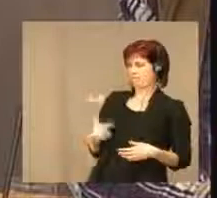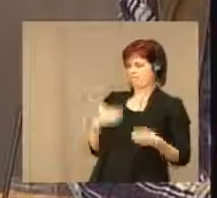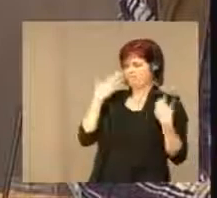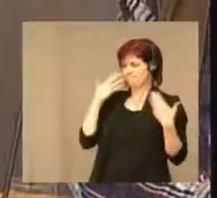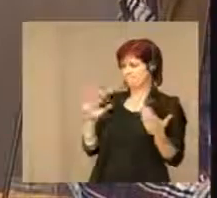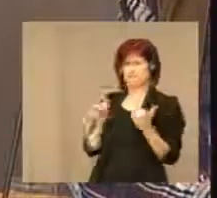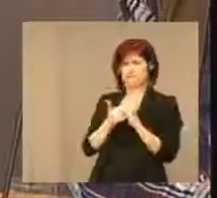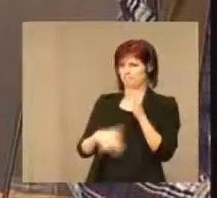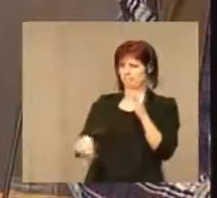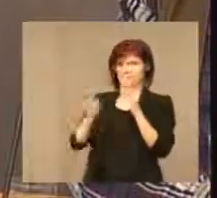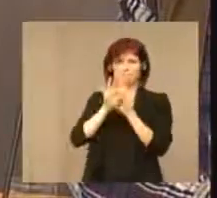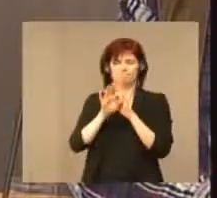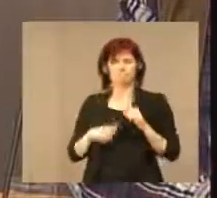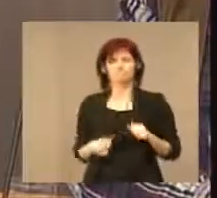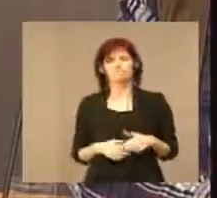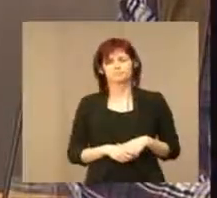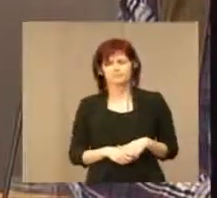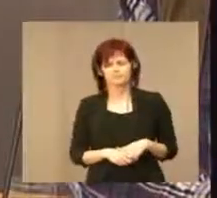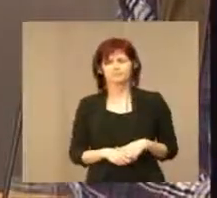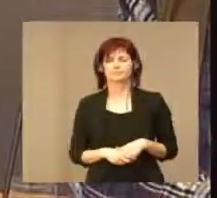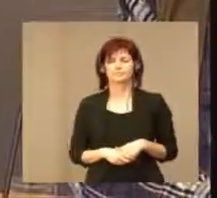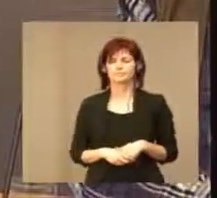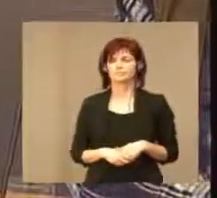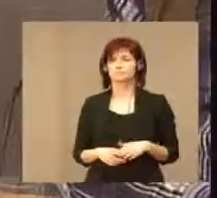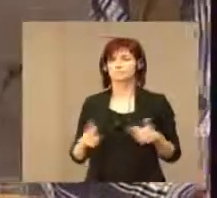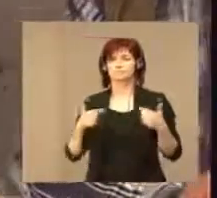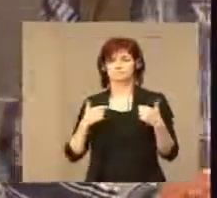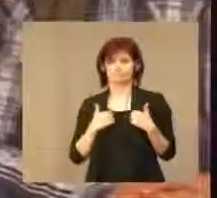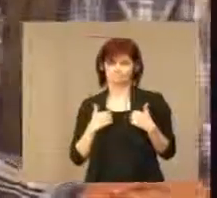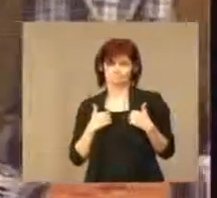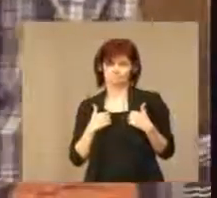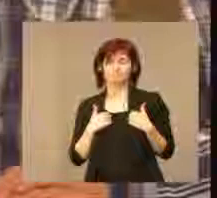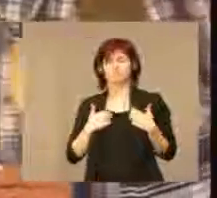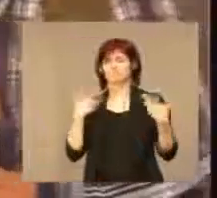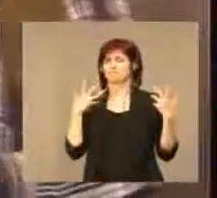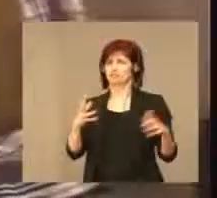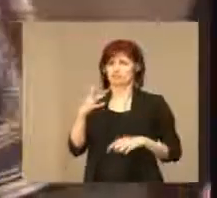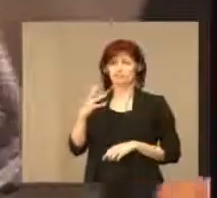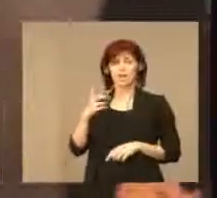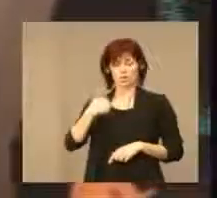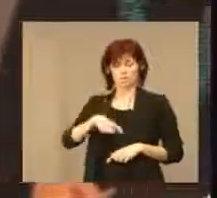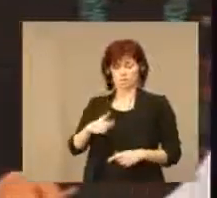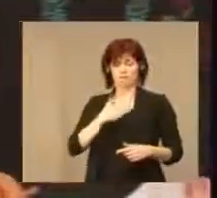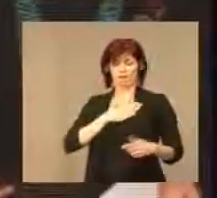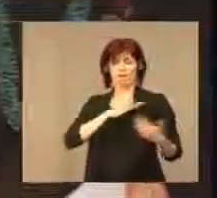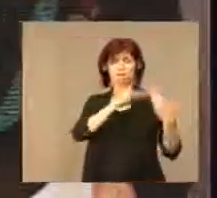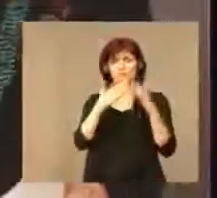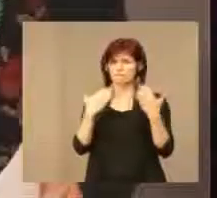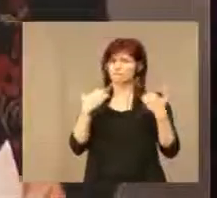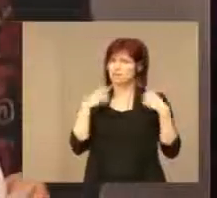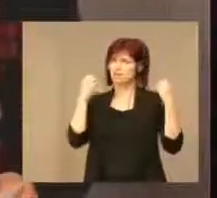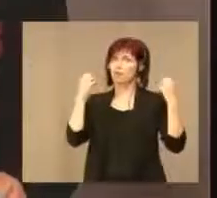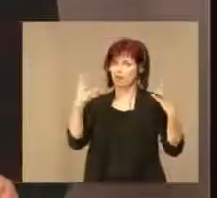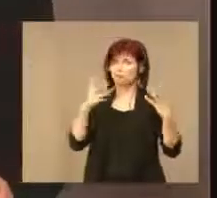Well, we have that challenge at the community level. We have some. I'm from Akwesasne, and we have some wonderful programs. I have